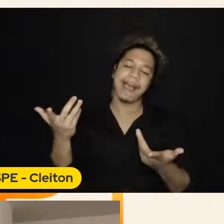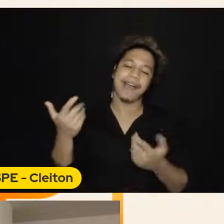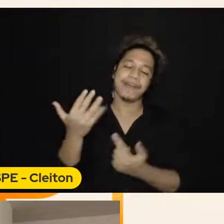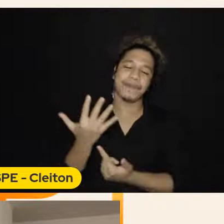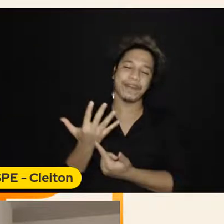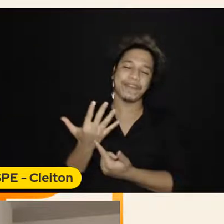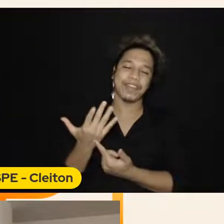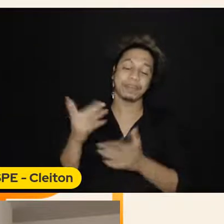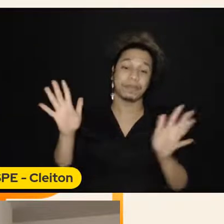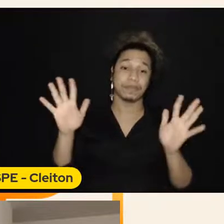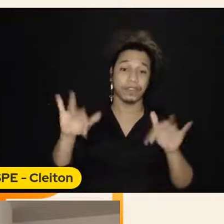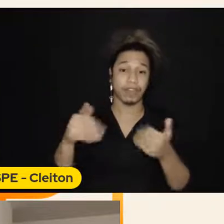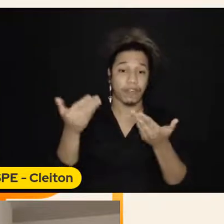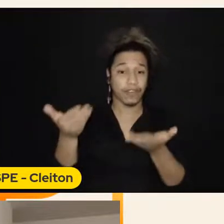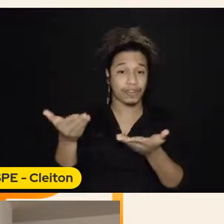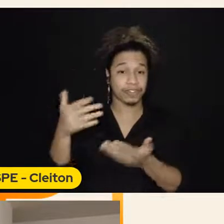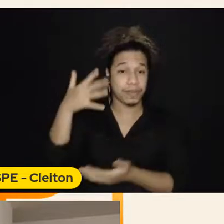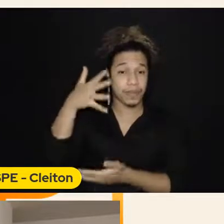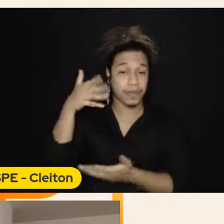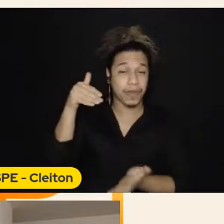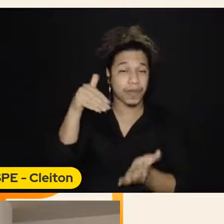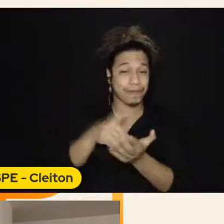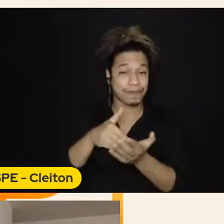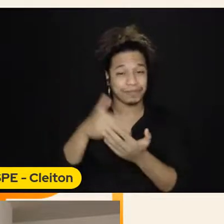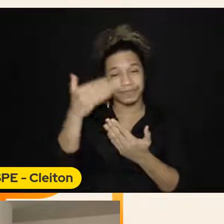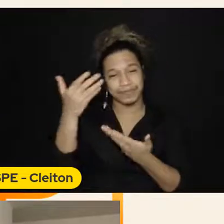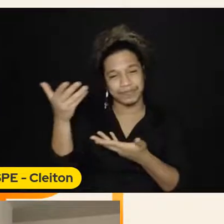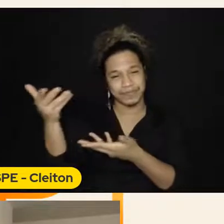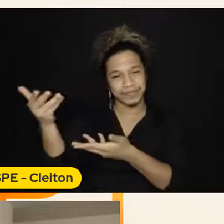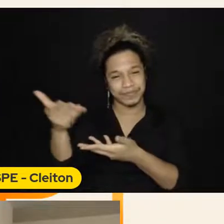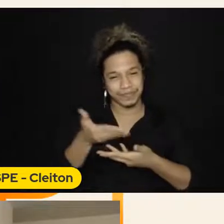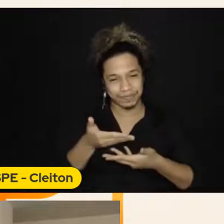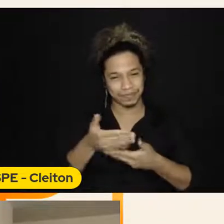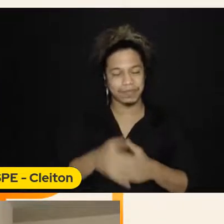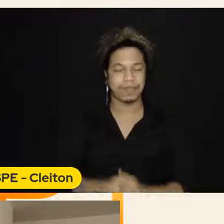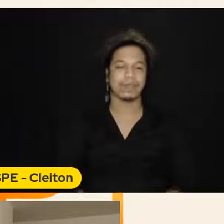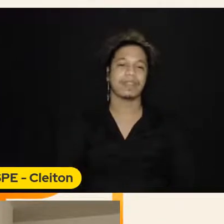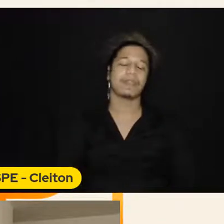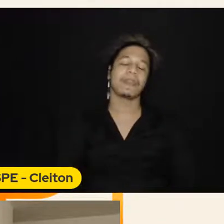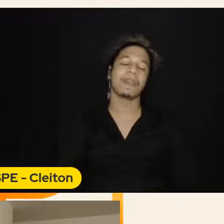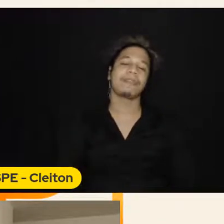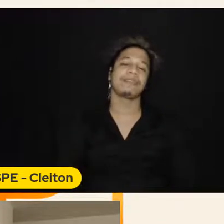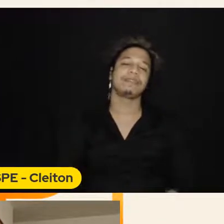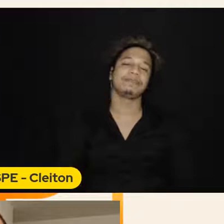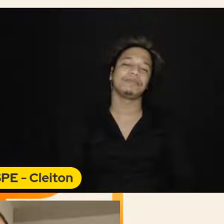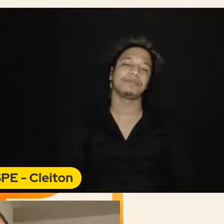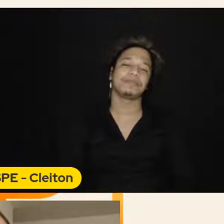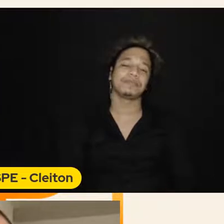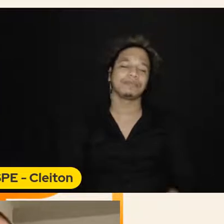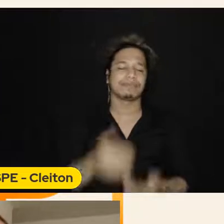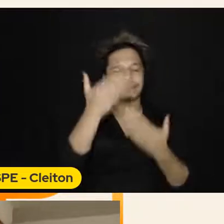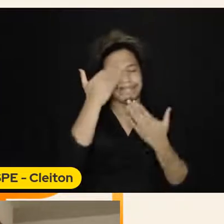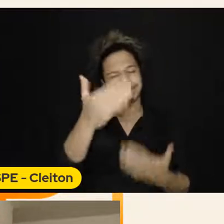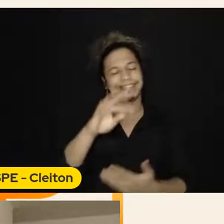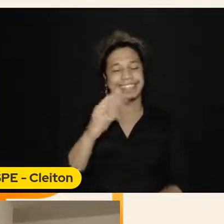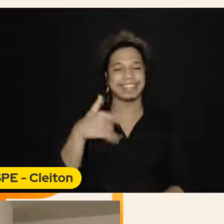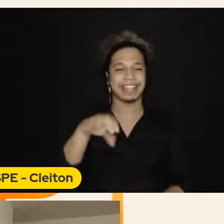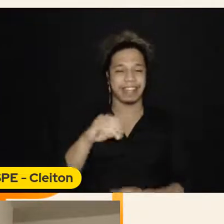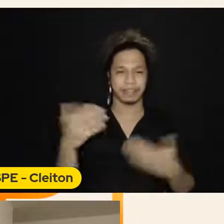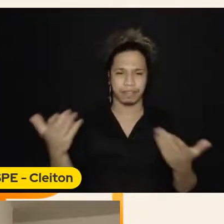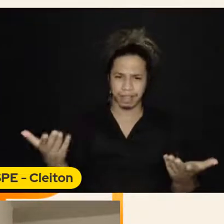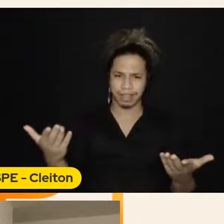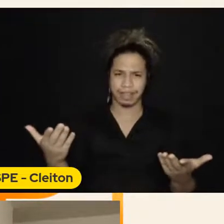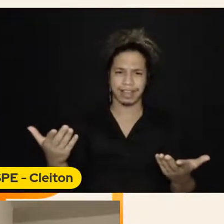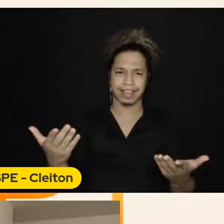event. And as I told you, the screen is all yours. Thank you so much, Thiago. Not a great way